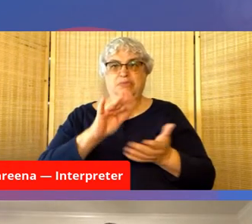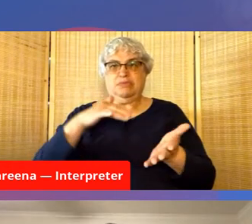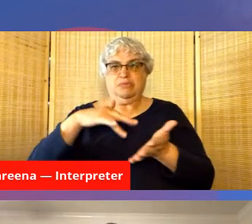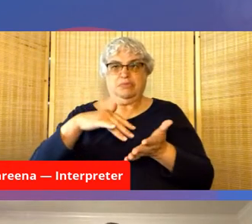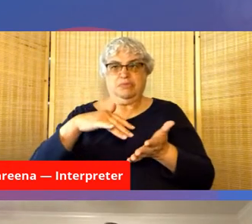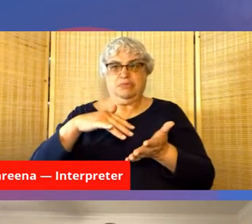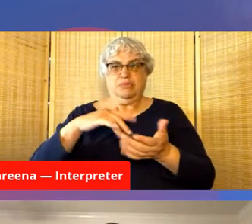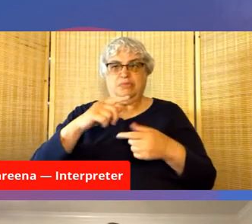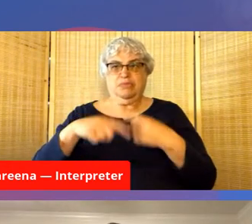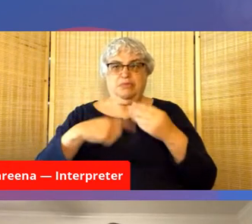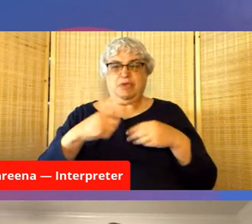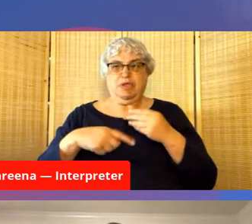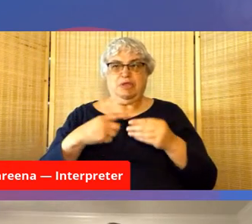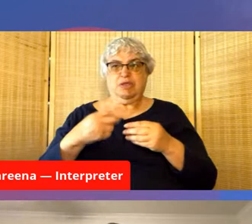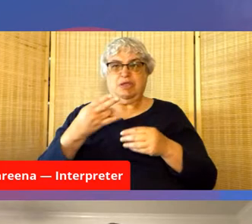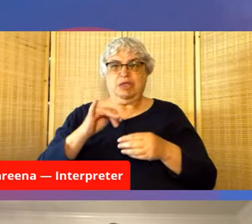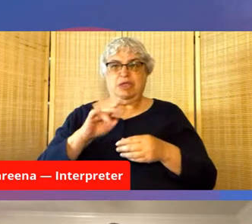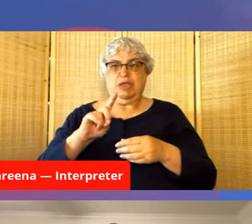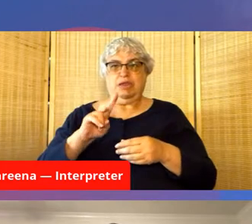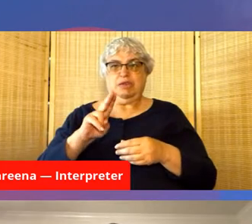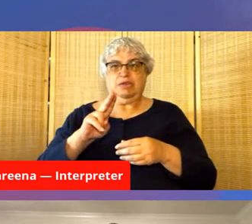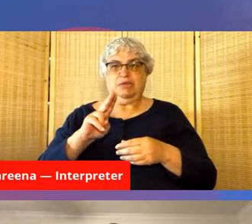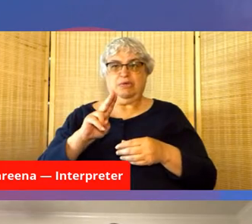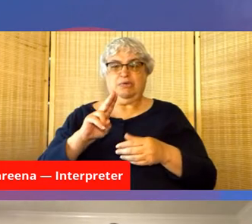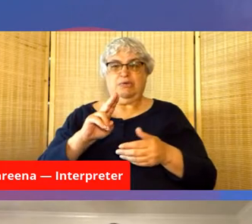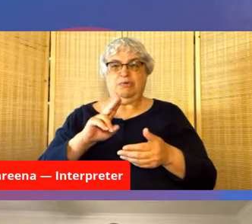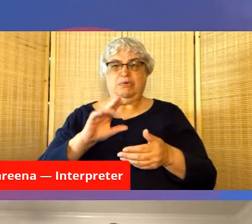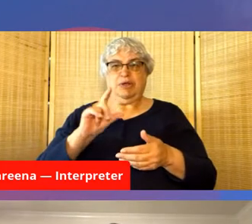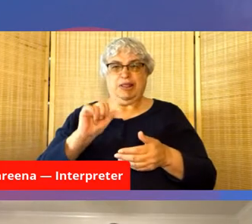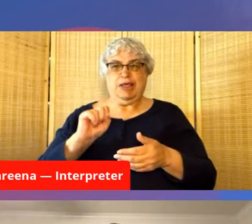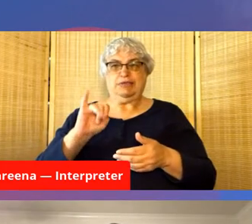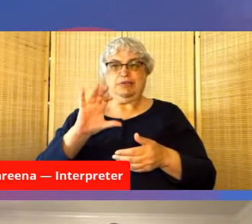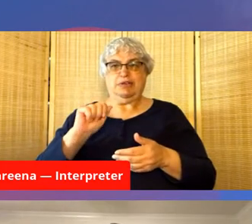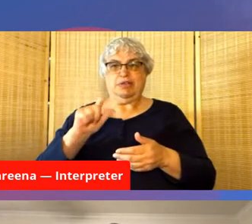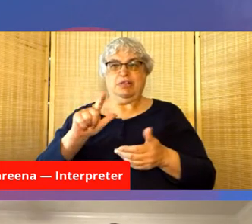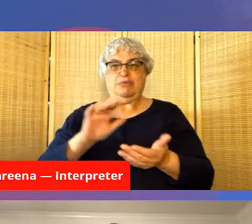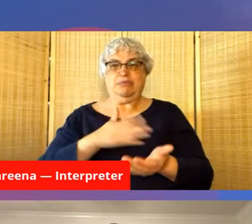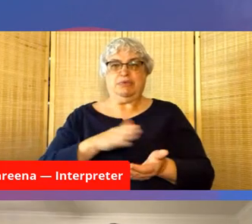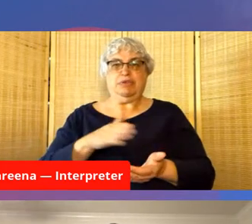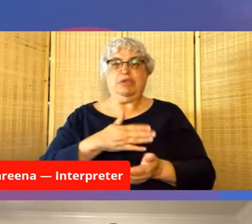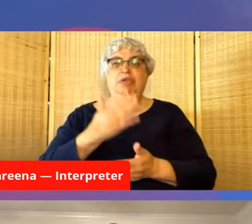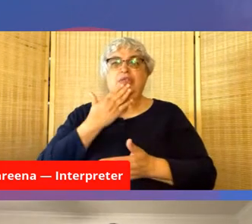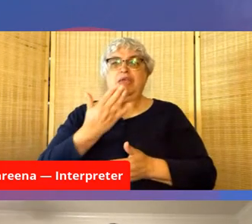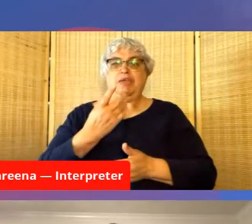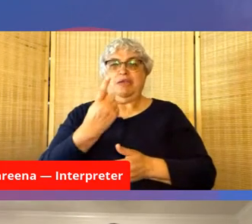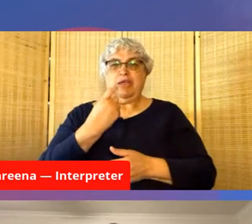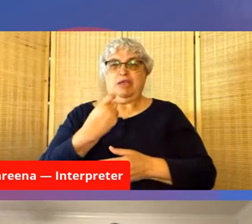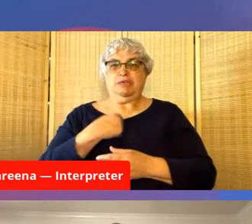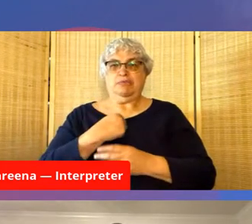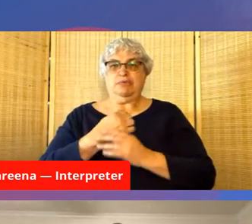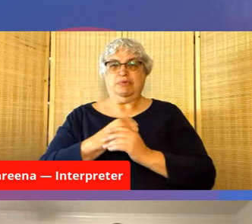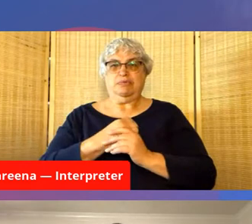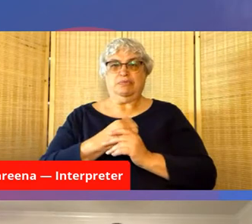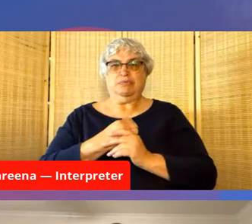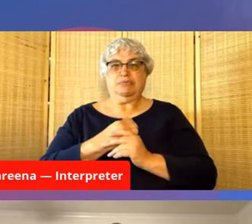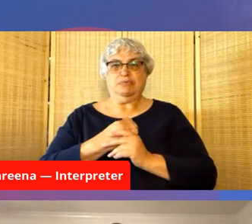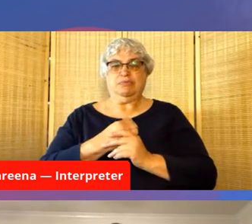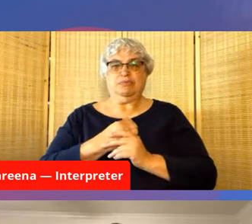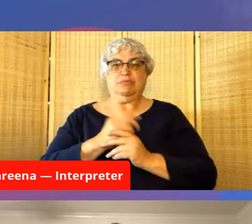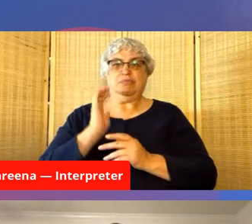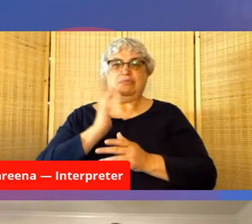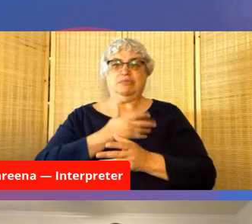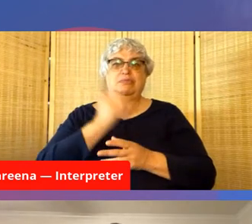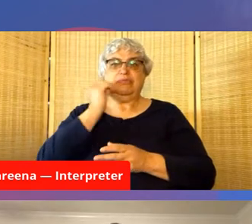of Hindustani classical music? Yes, ma'am. Thank you. See, this tradition,